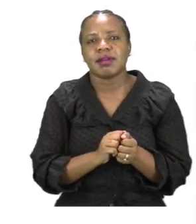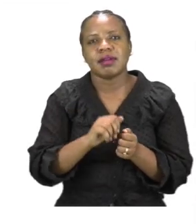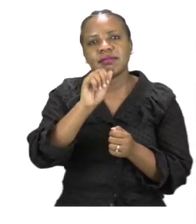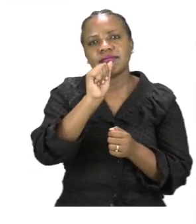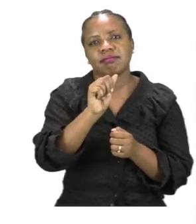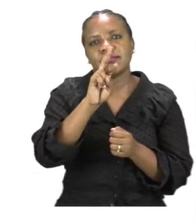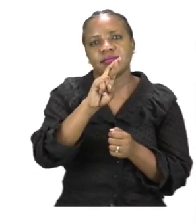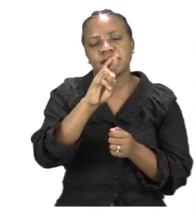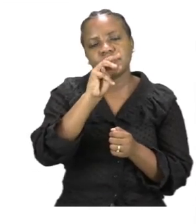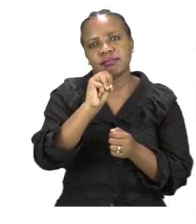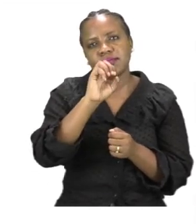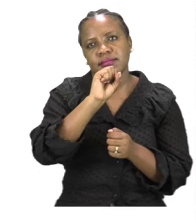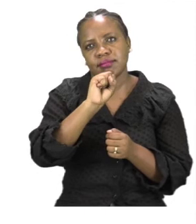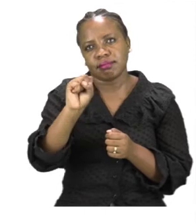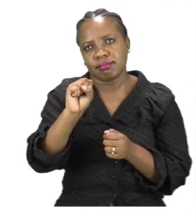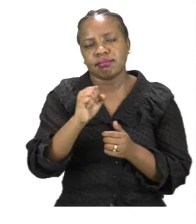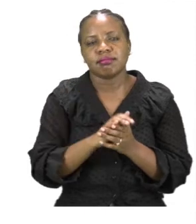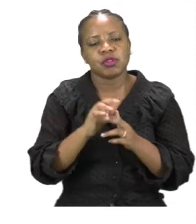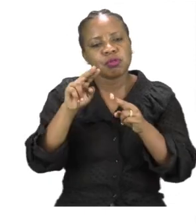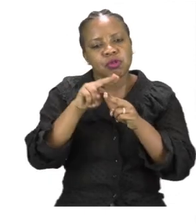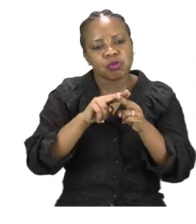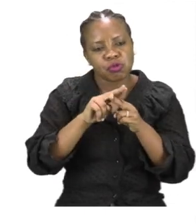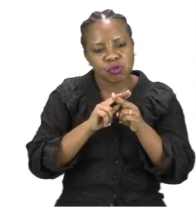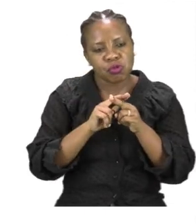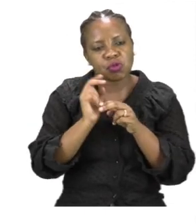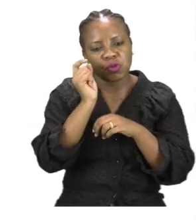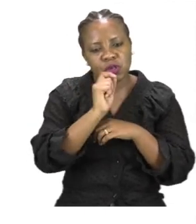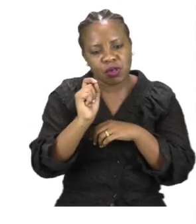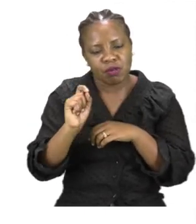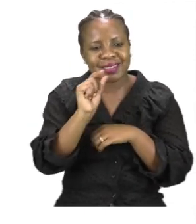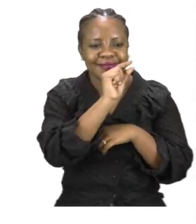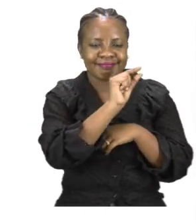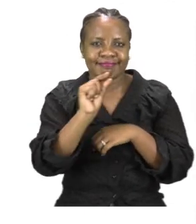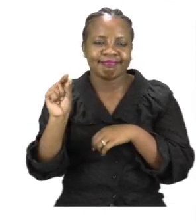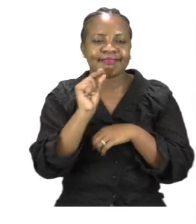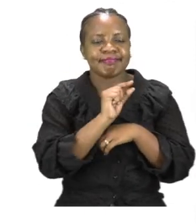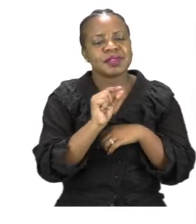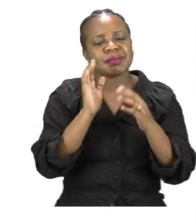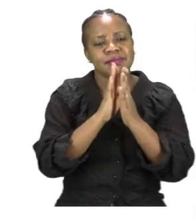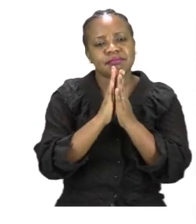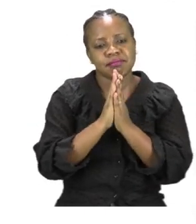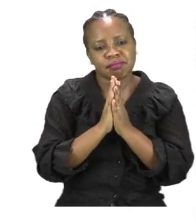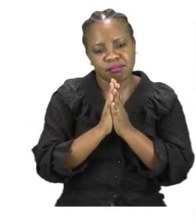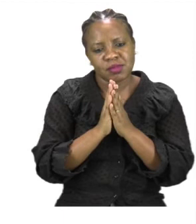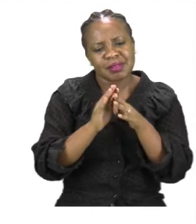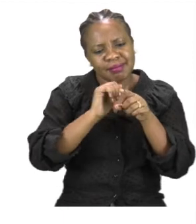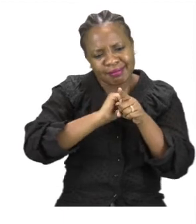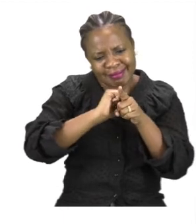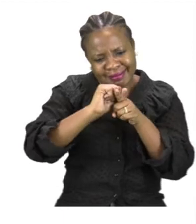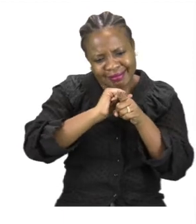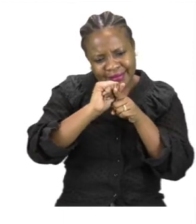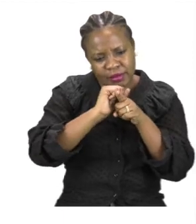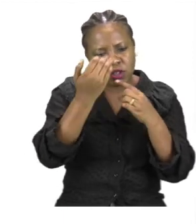sentence construction as well. So keep practicing your vocabulary words and make sure that you use your sight